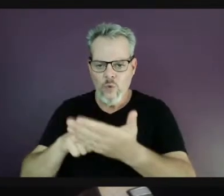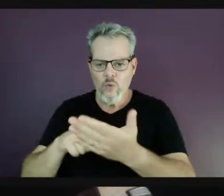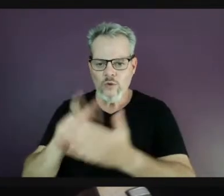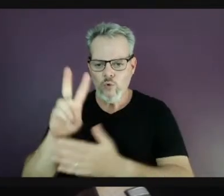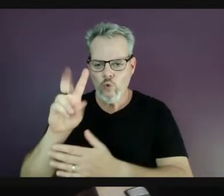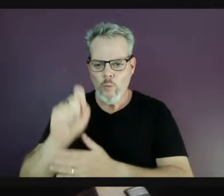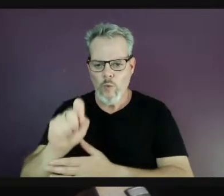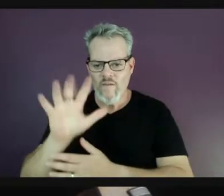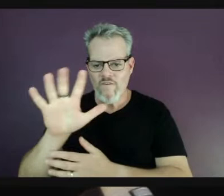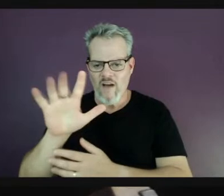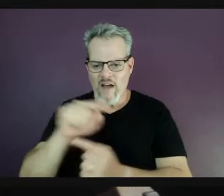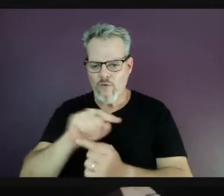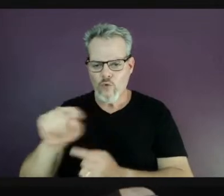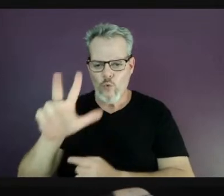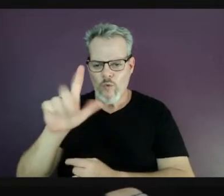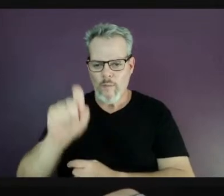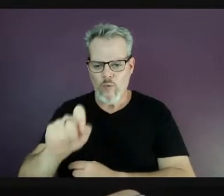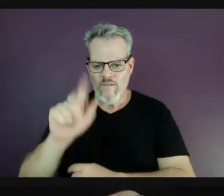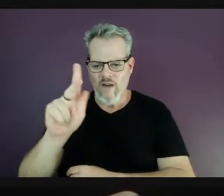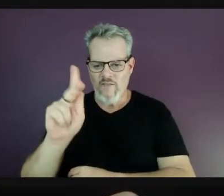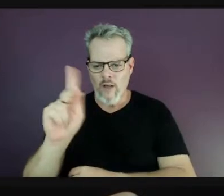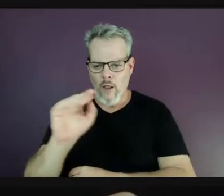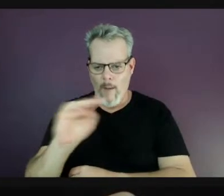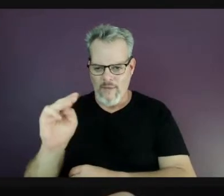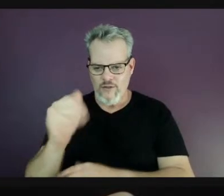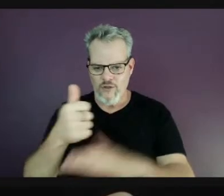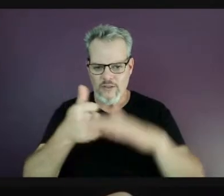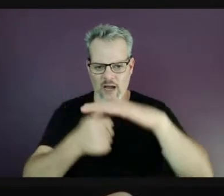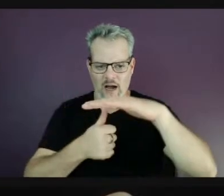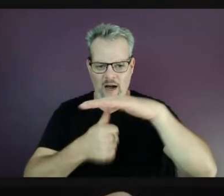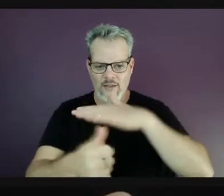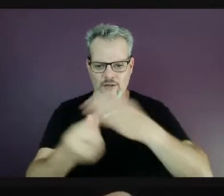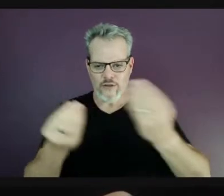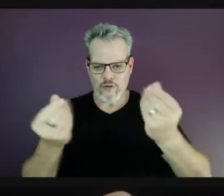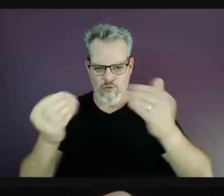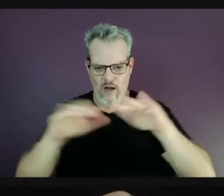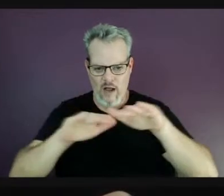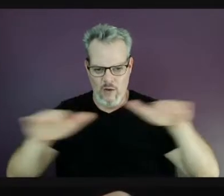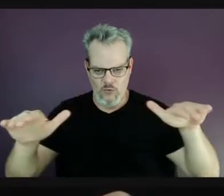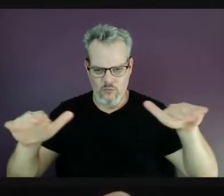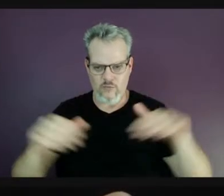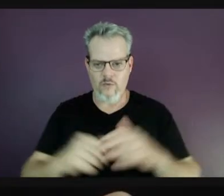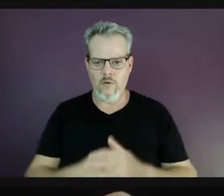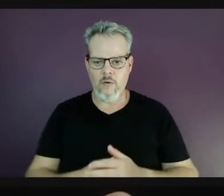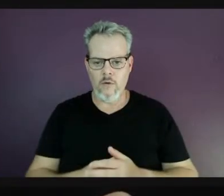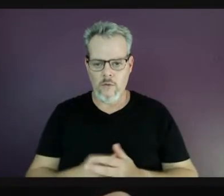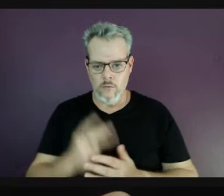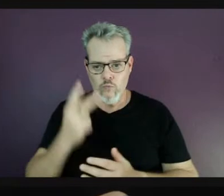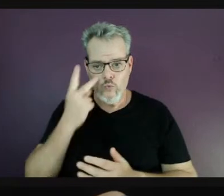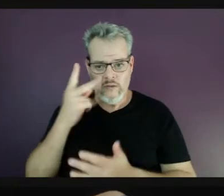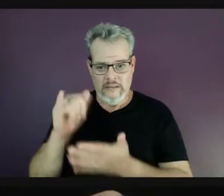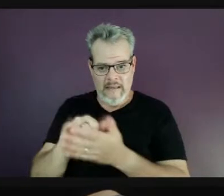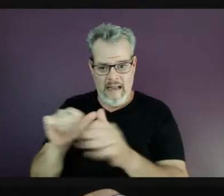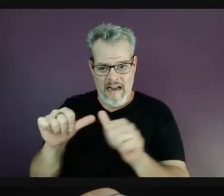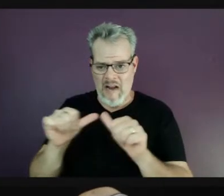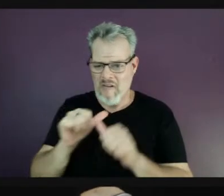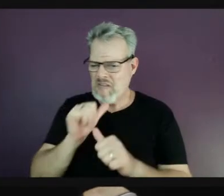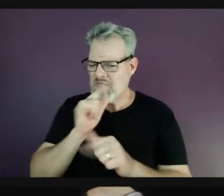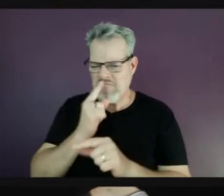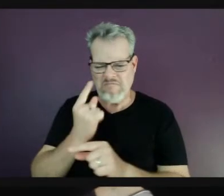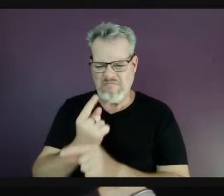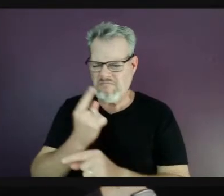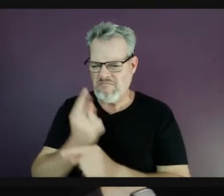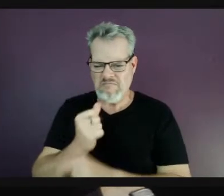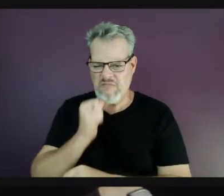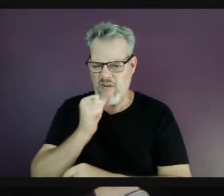to 3.5 kilometers, 1.5 to 2 miles below the surface. We'll see that this is actually not quite right, and they'll correct it